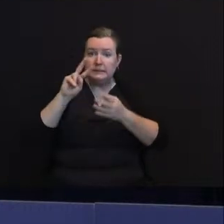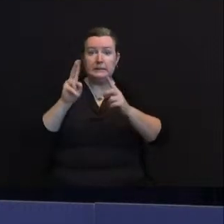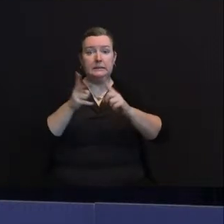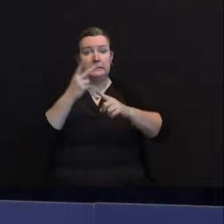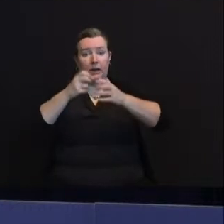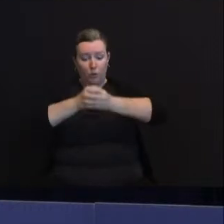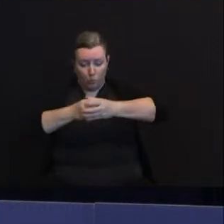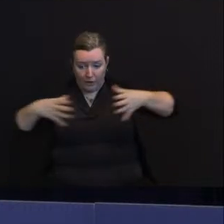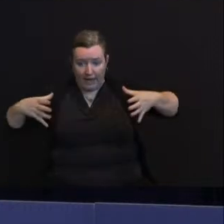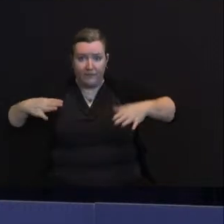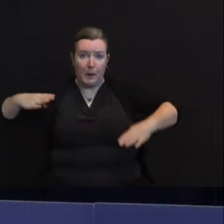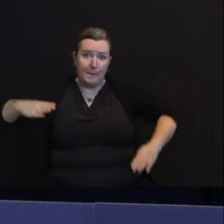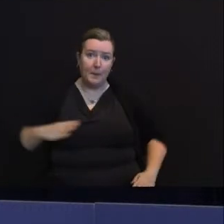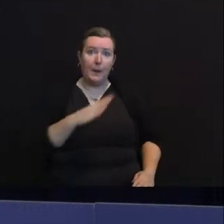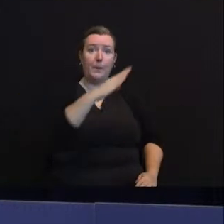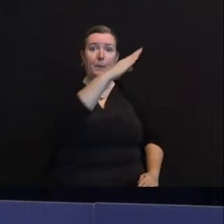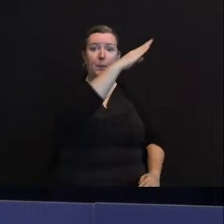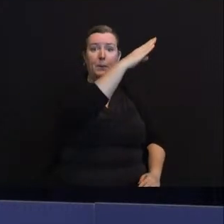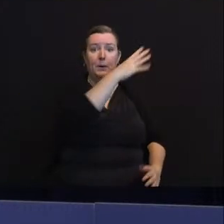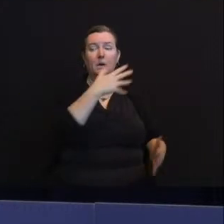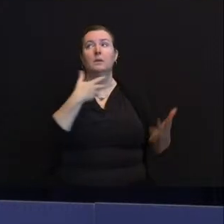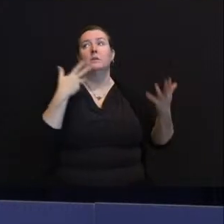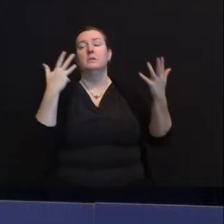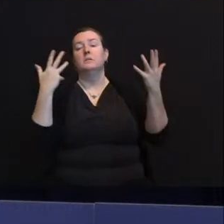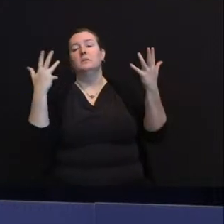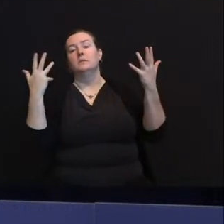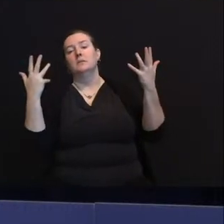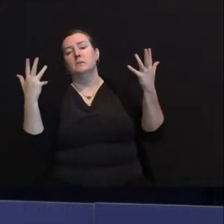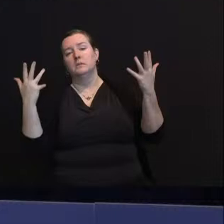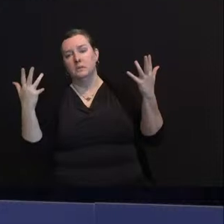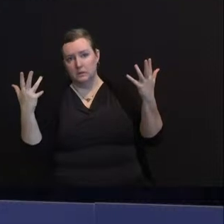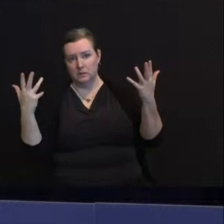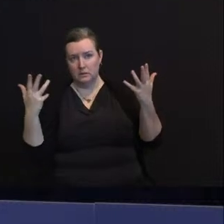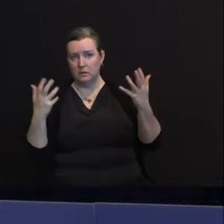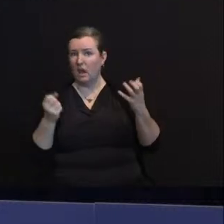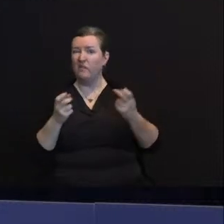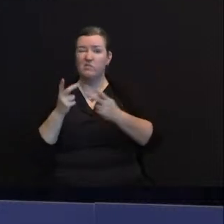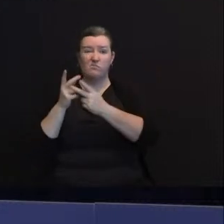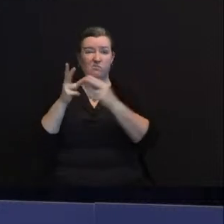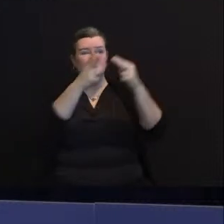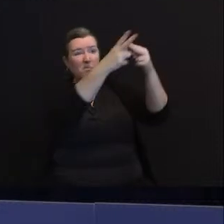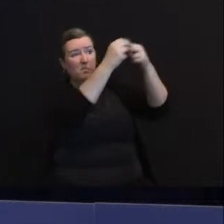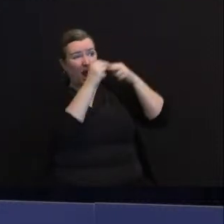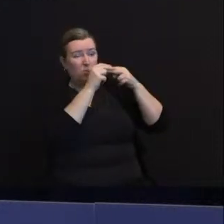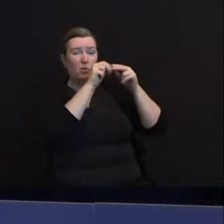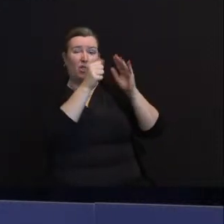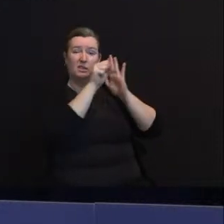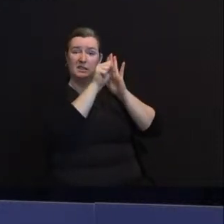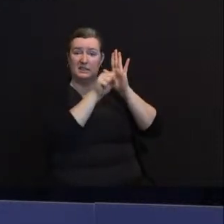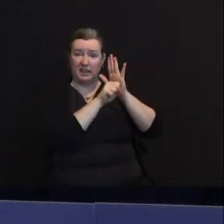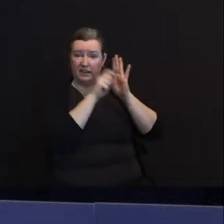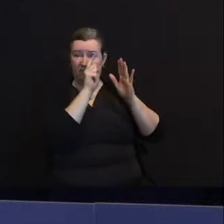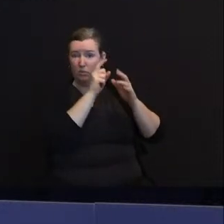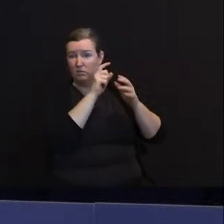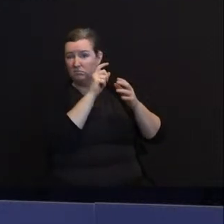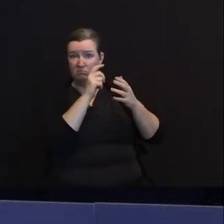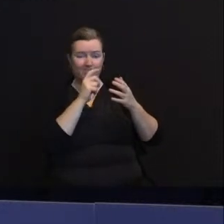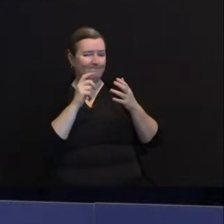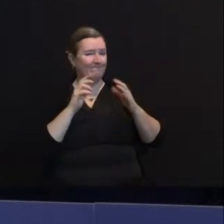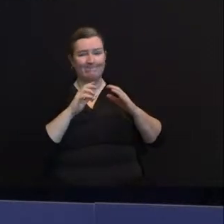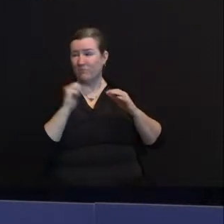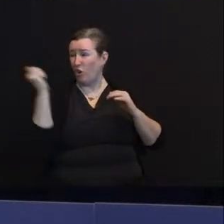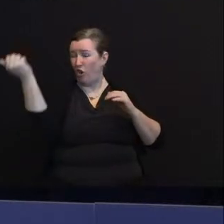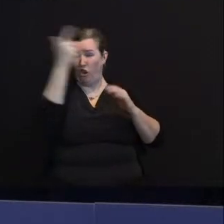are no easily accessed reinforcements. Unlike the first surge, every state in the nation